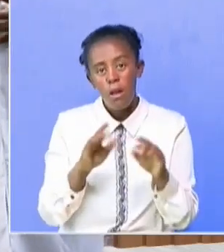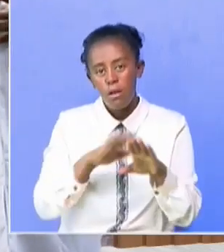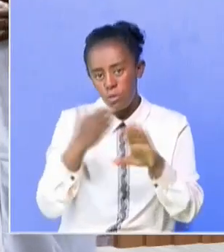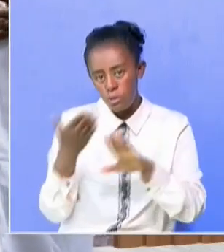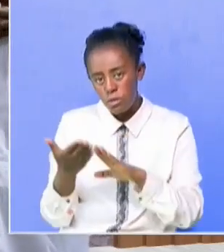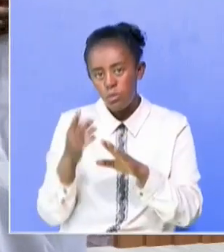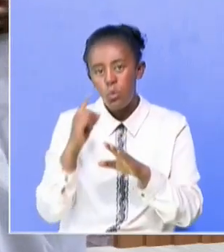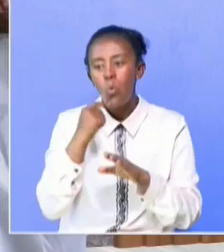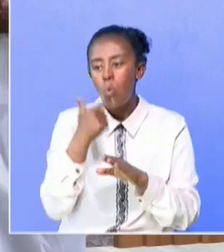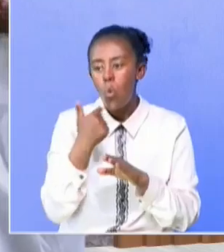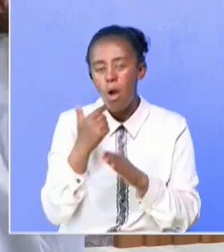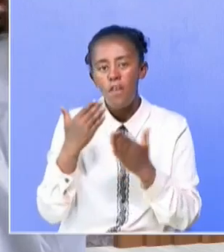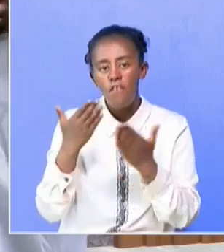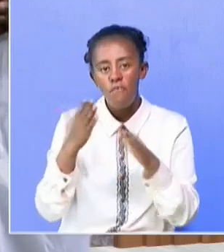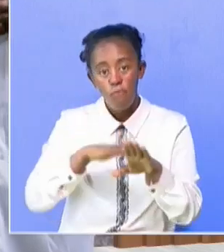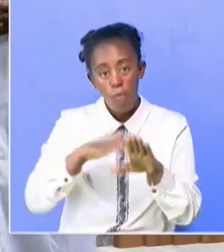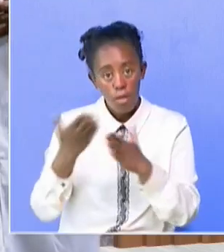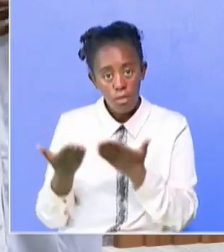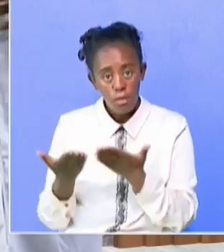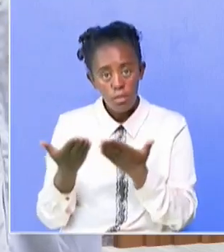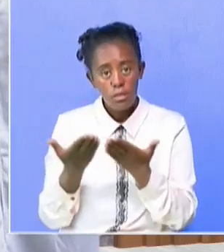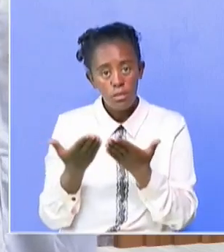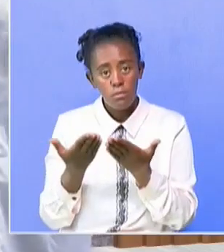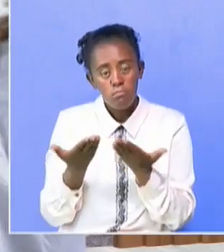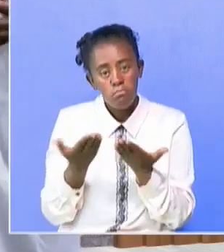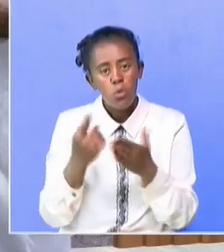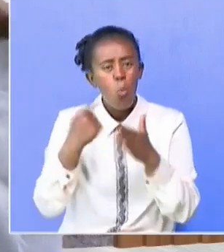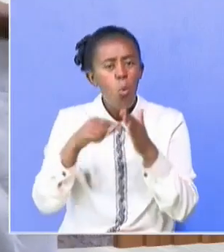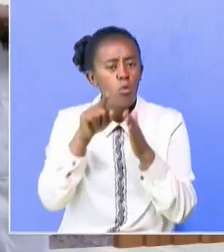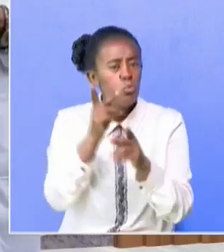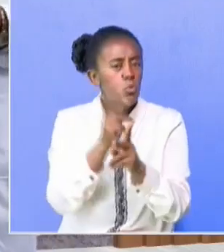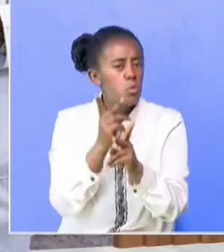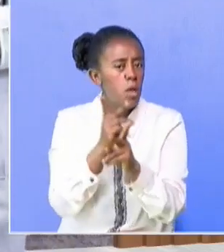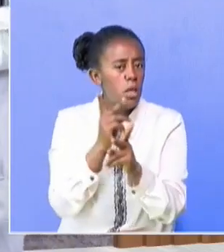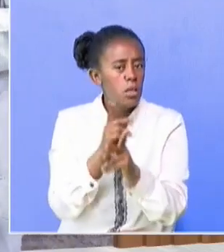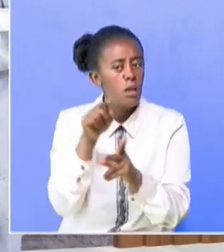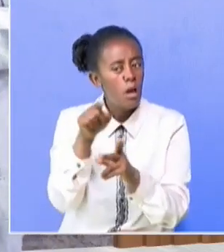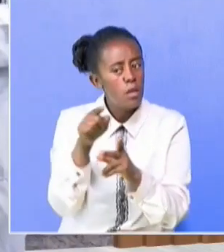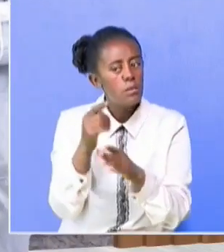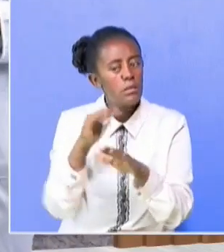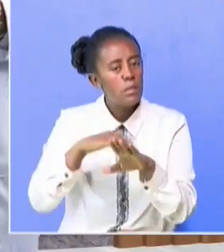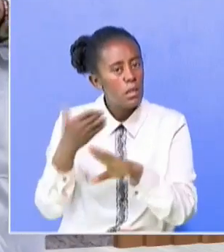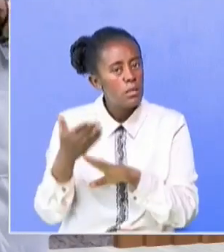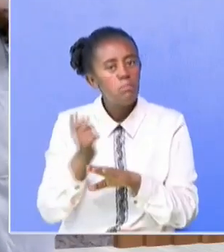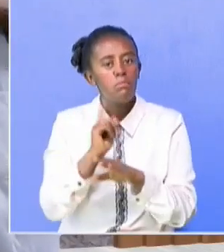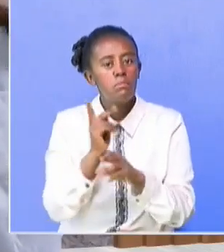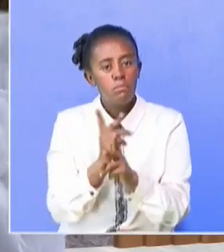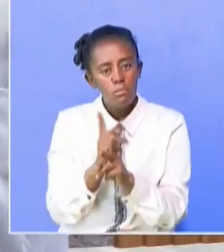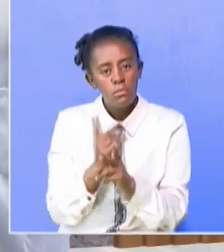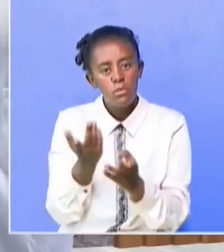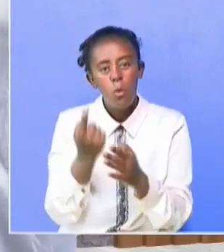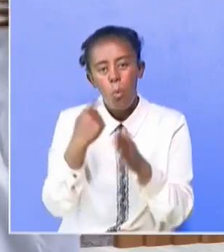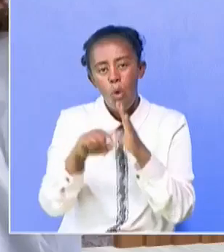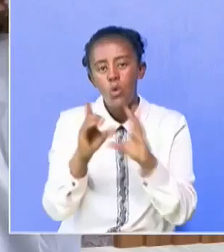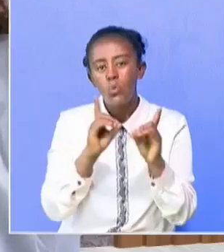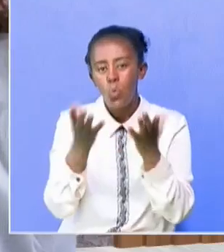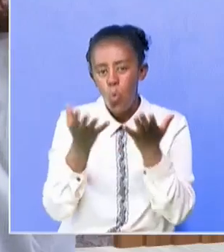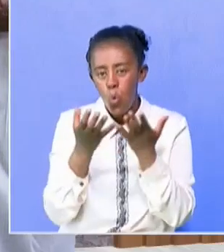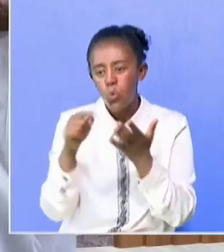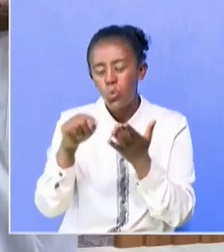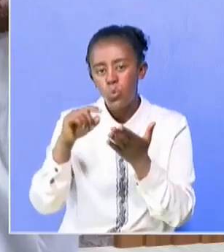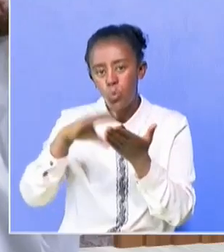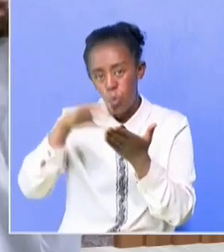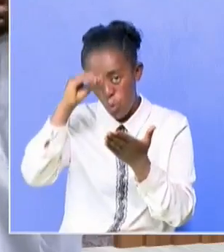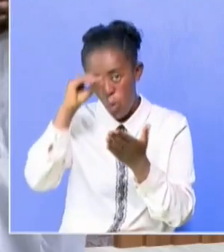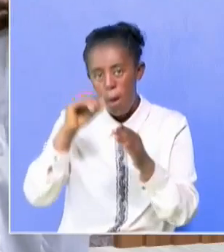are invited there. Okay, what you are expecting from that guest. Okay, what do you want to learn from